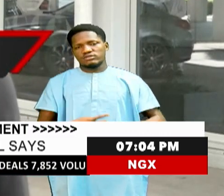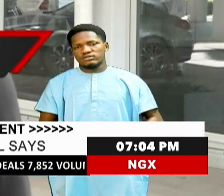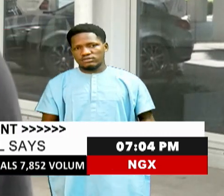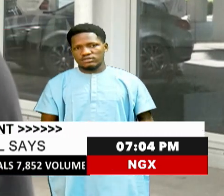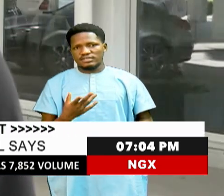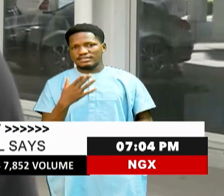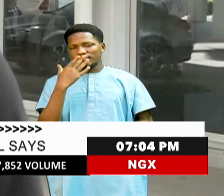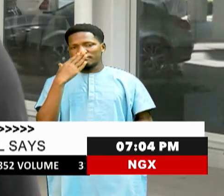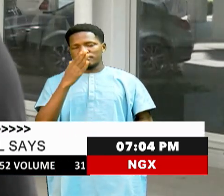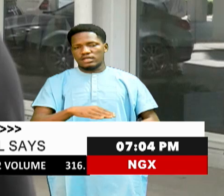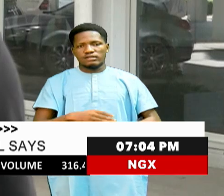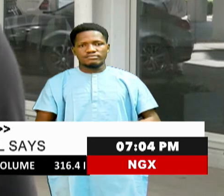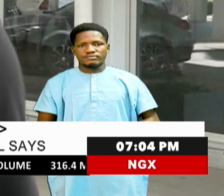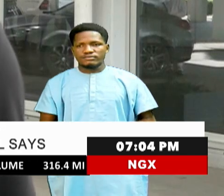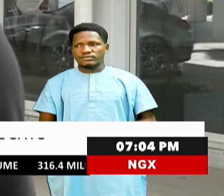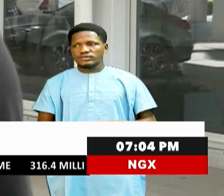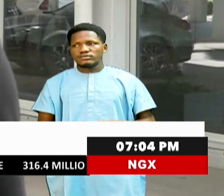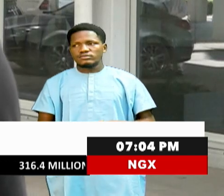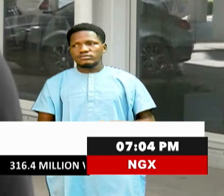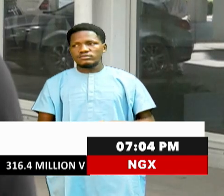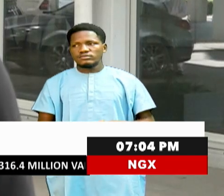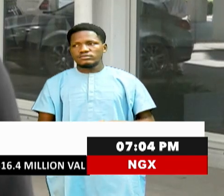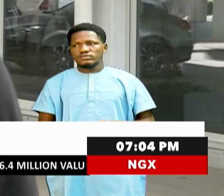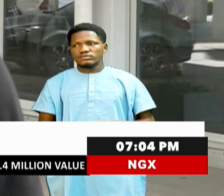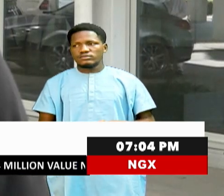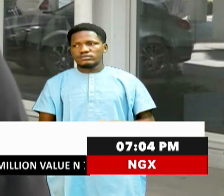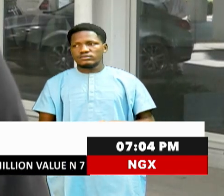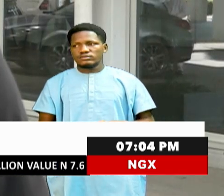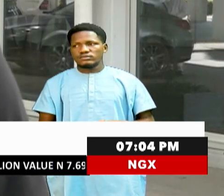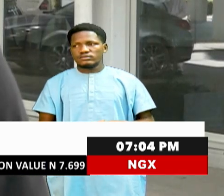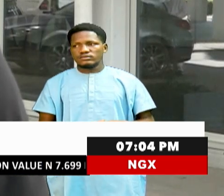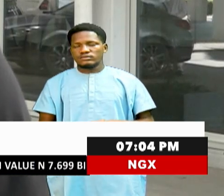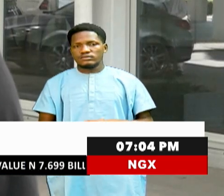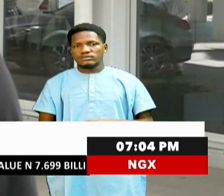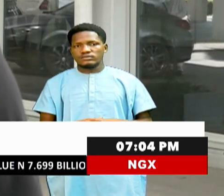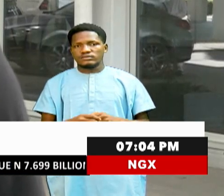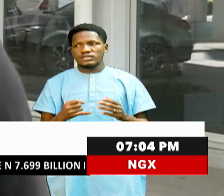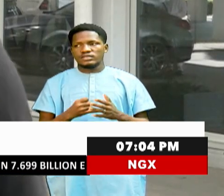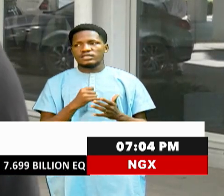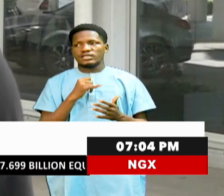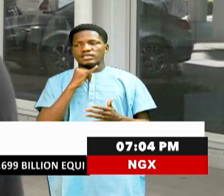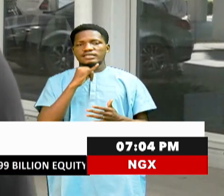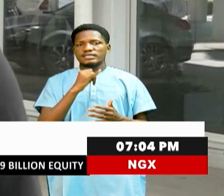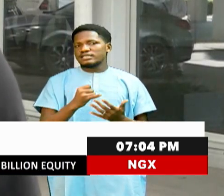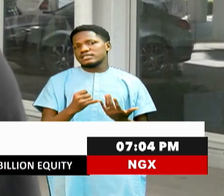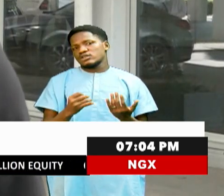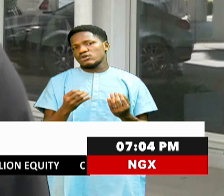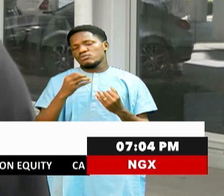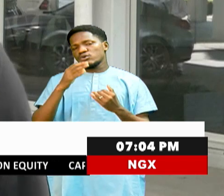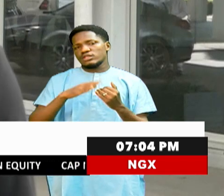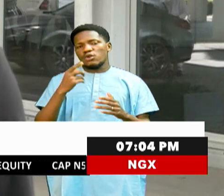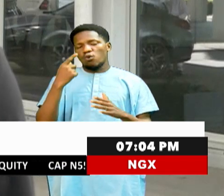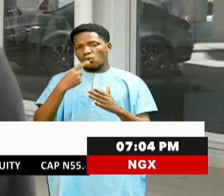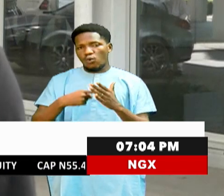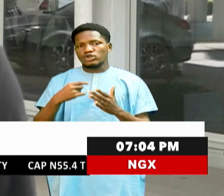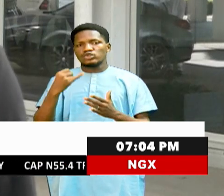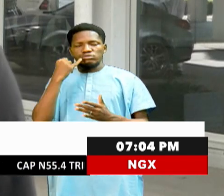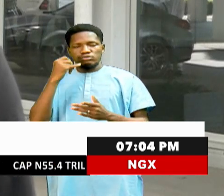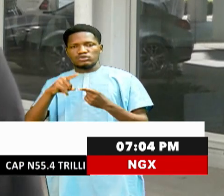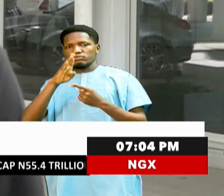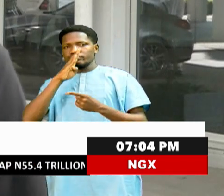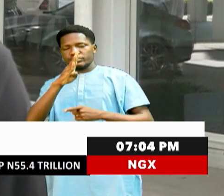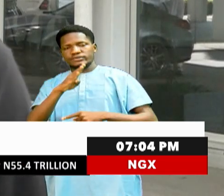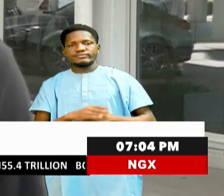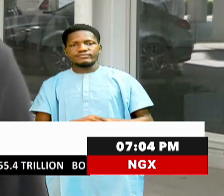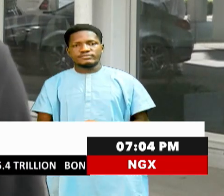arts. Which it is called in modern day football. It is way, way beyond what should be, and I think this